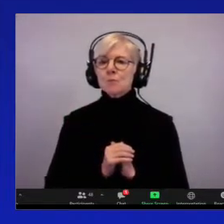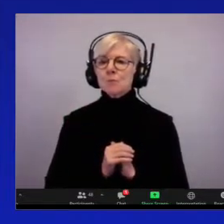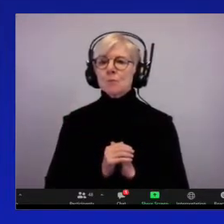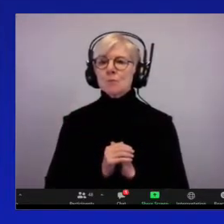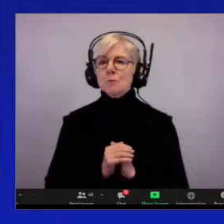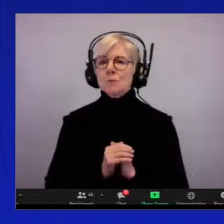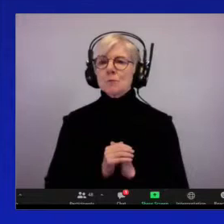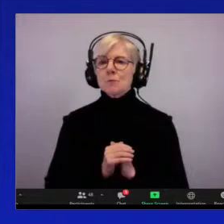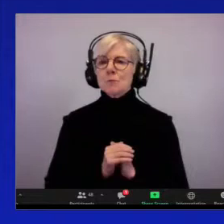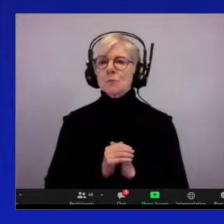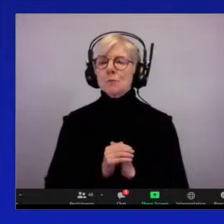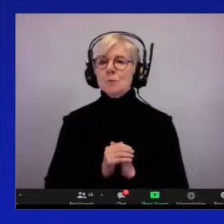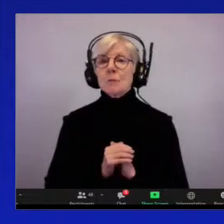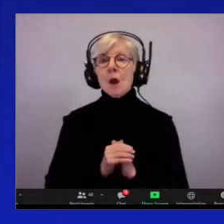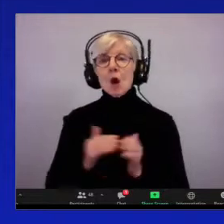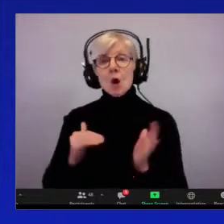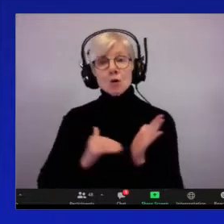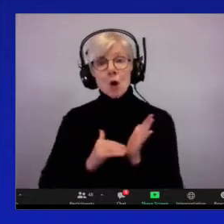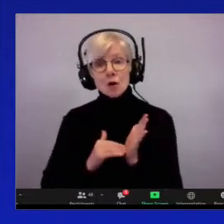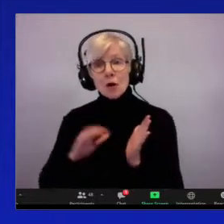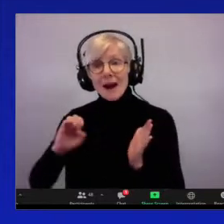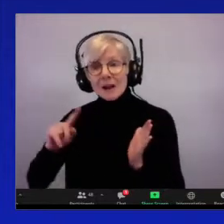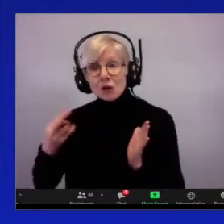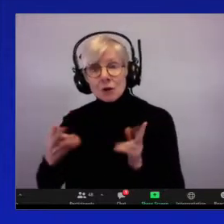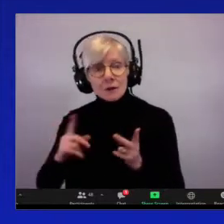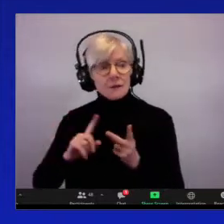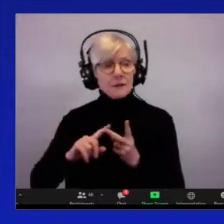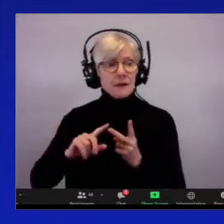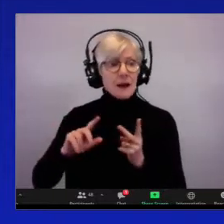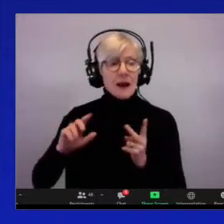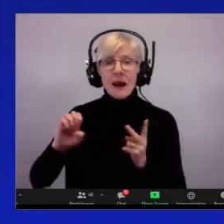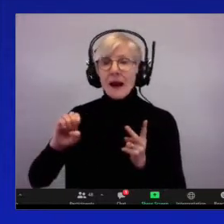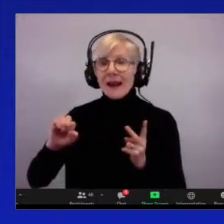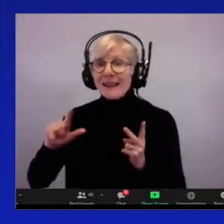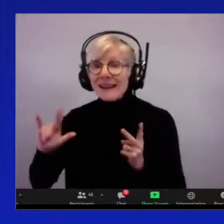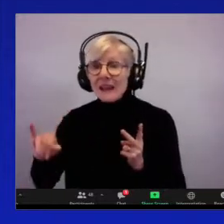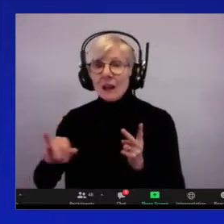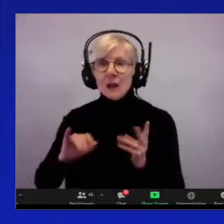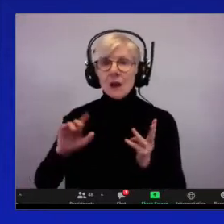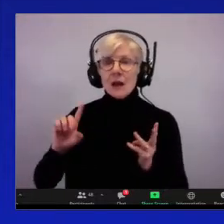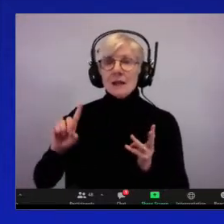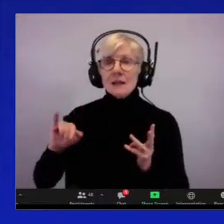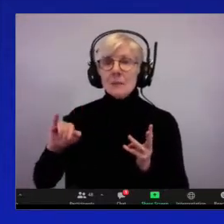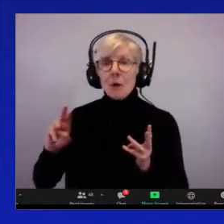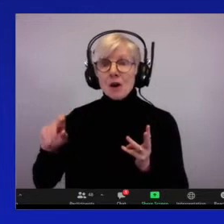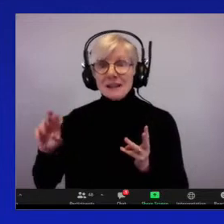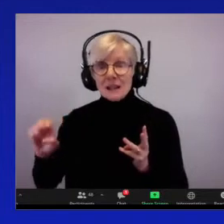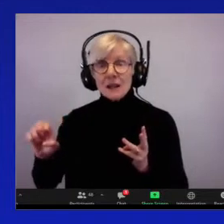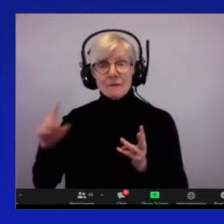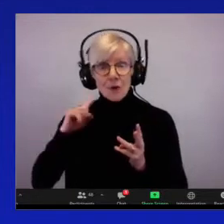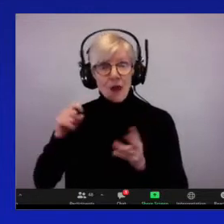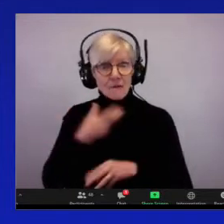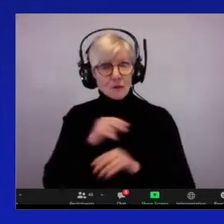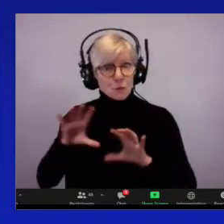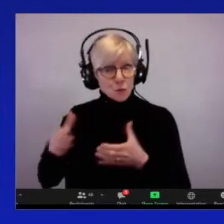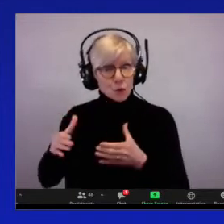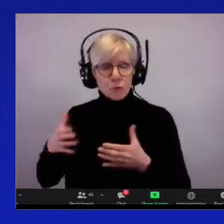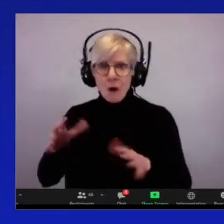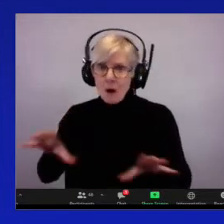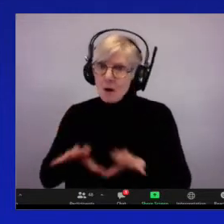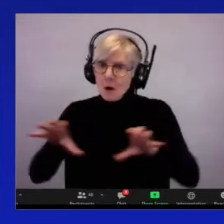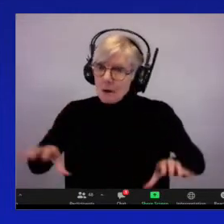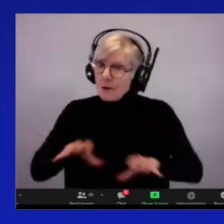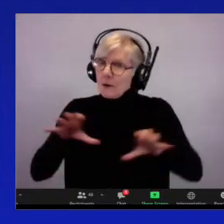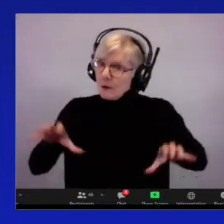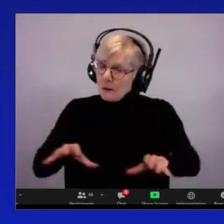eux. Dr. Etches, Anthony DiMonte, Councillor Egli, and our Vaccine Distribution Task Force have been working tirelessly on our